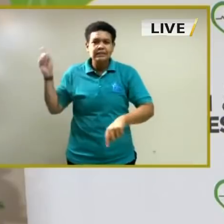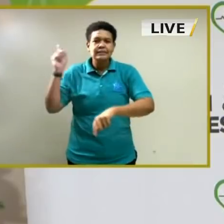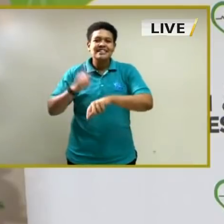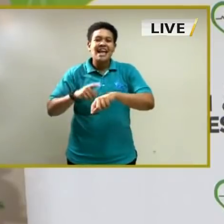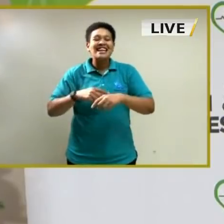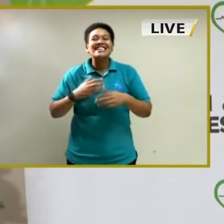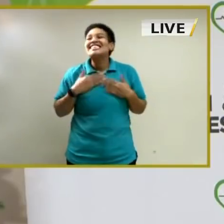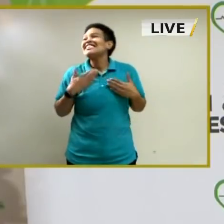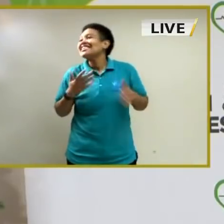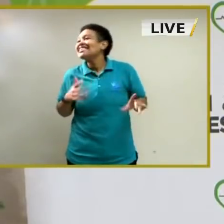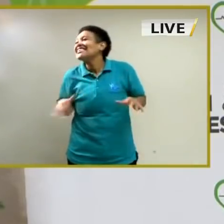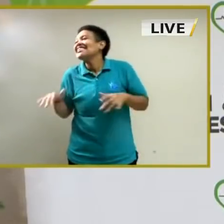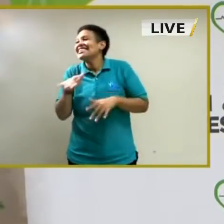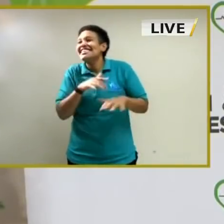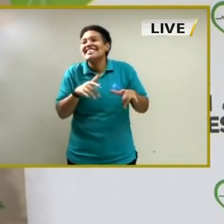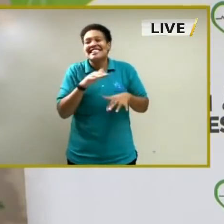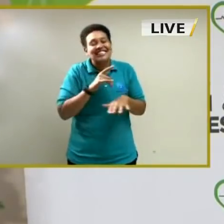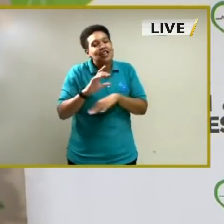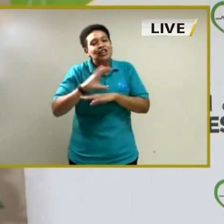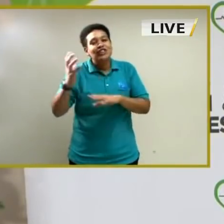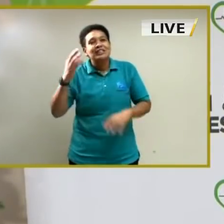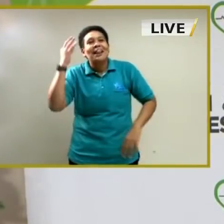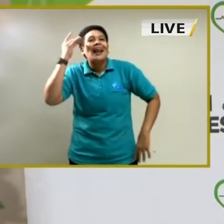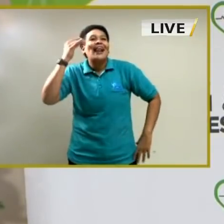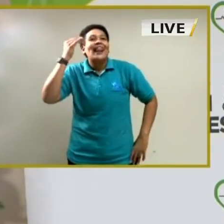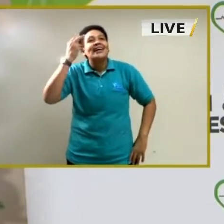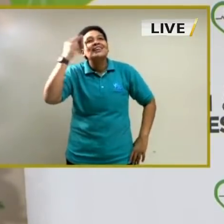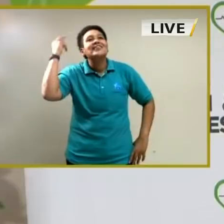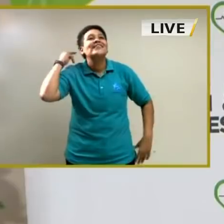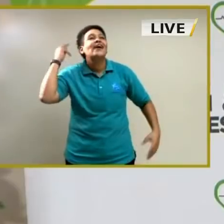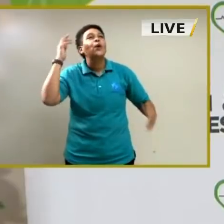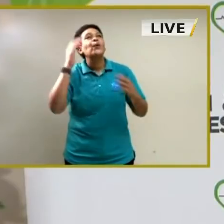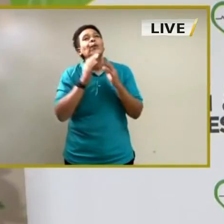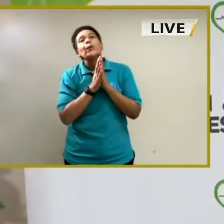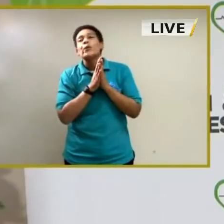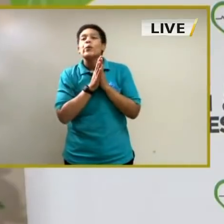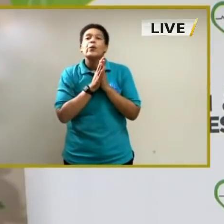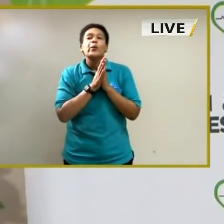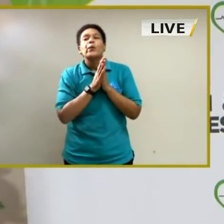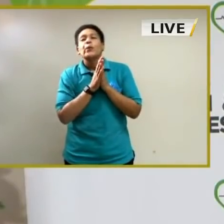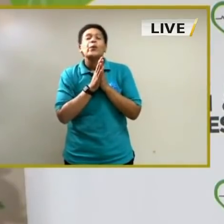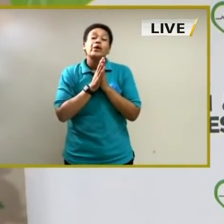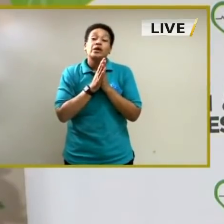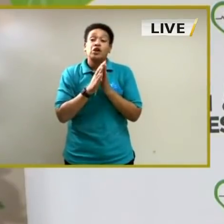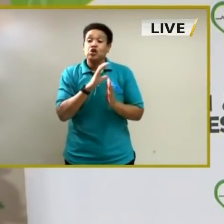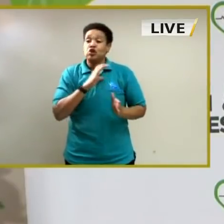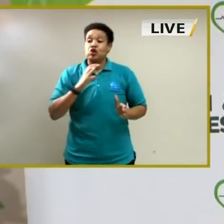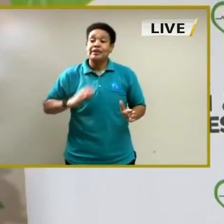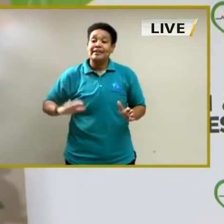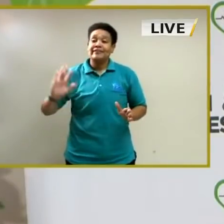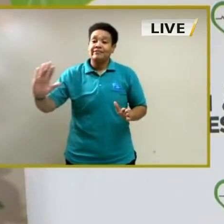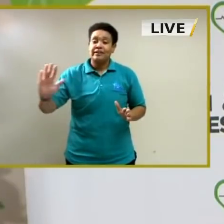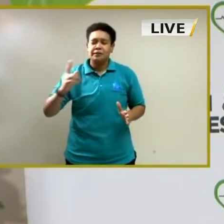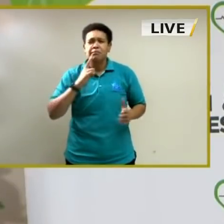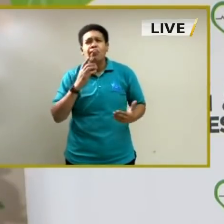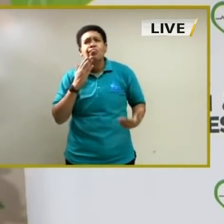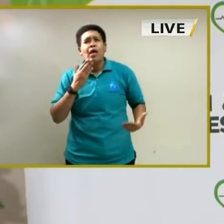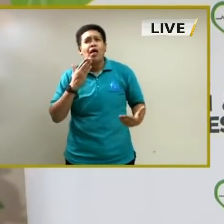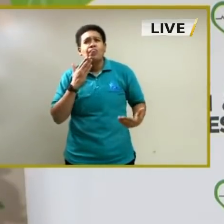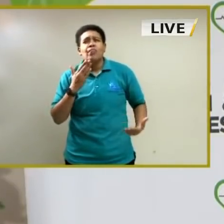cheer. This is a season of reflection, a season in the Christian calendar of giving thanks